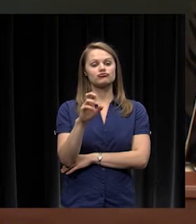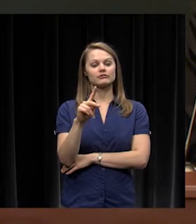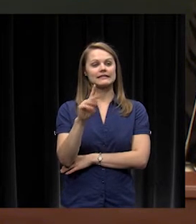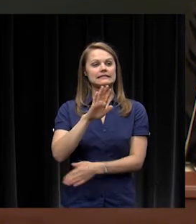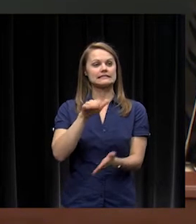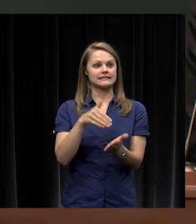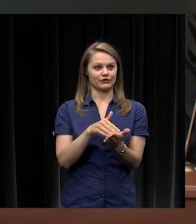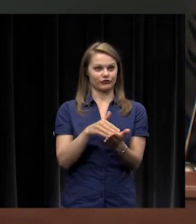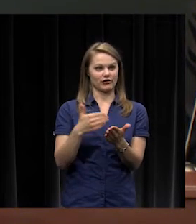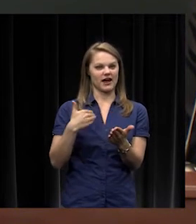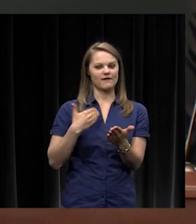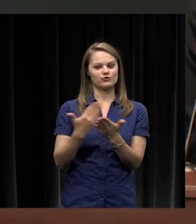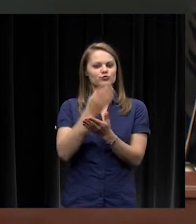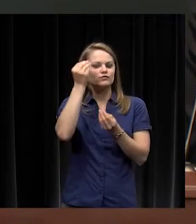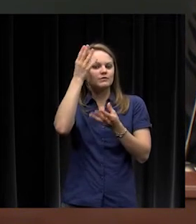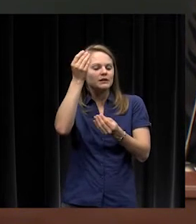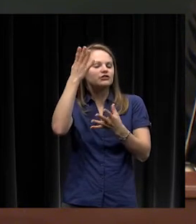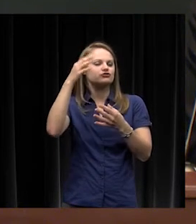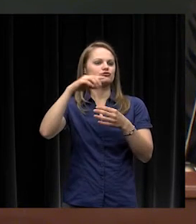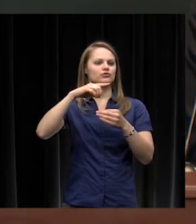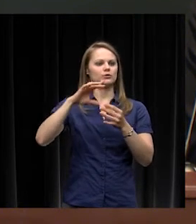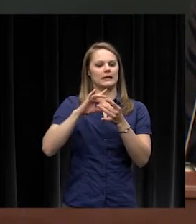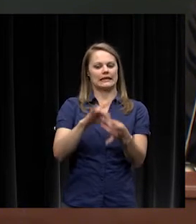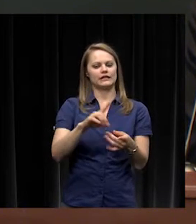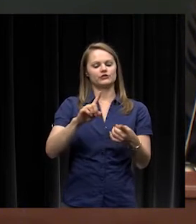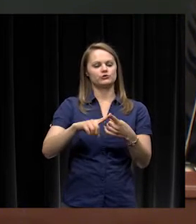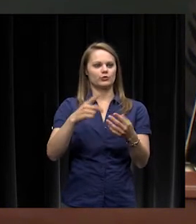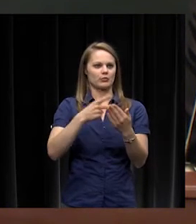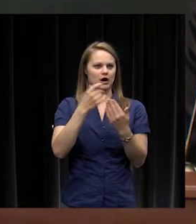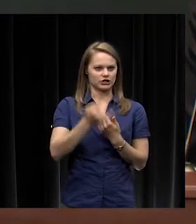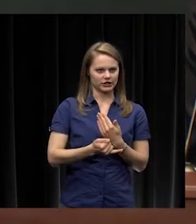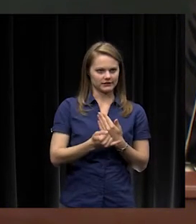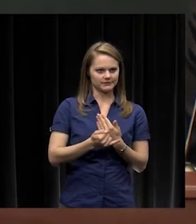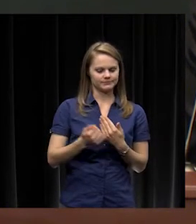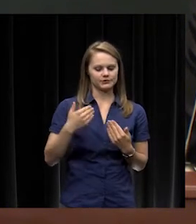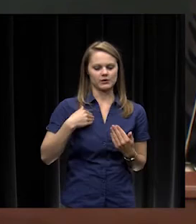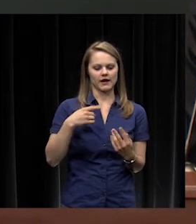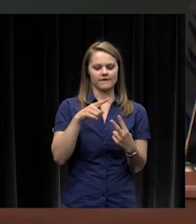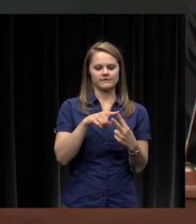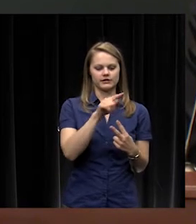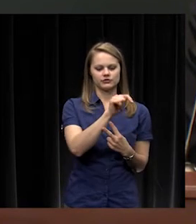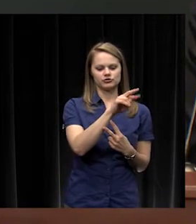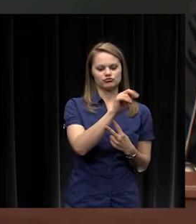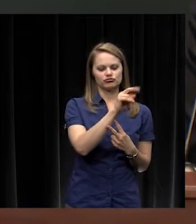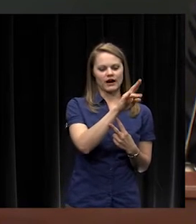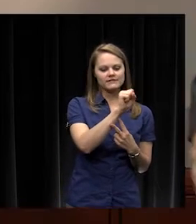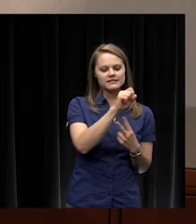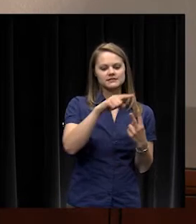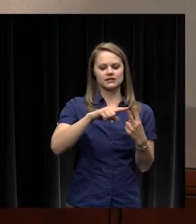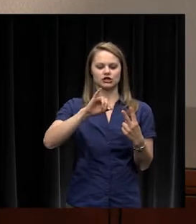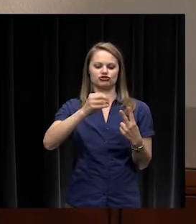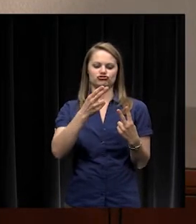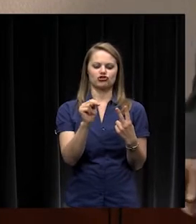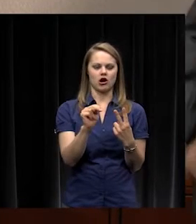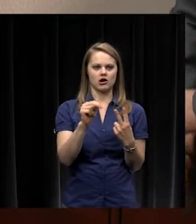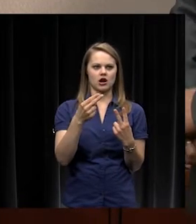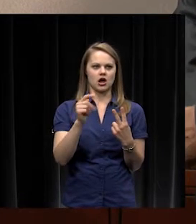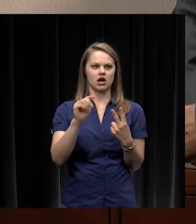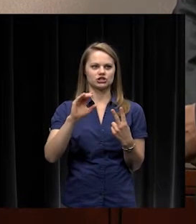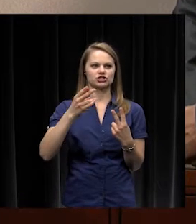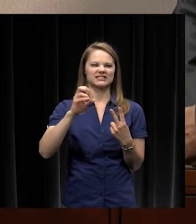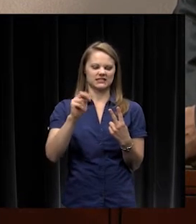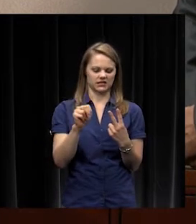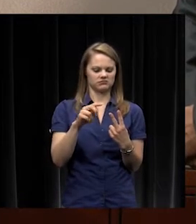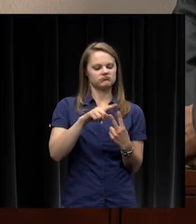got John Hutchison and Travis coming up to talk to us a little bit about this. Thank you. Thank you. I'll only take a moment just to frame this a little bit, and then